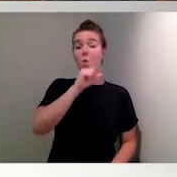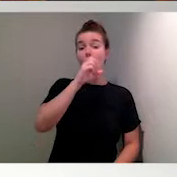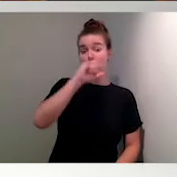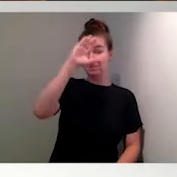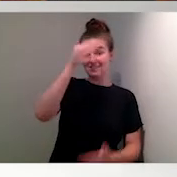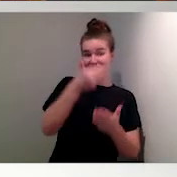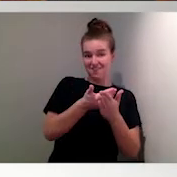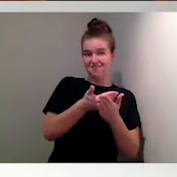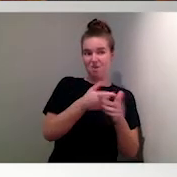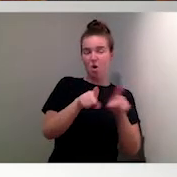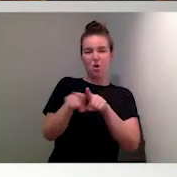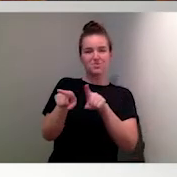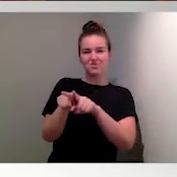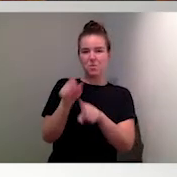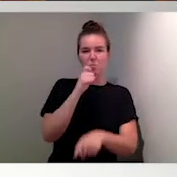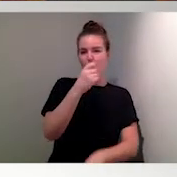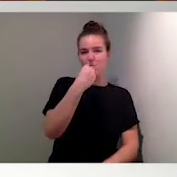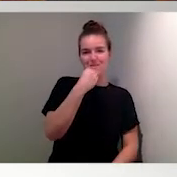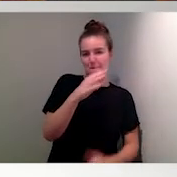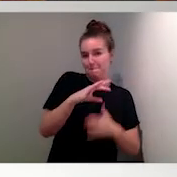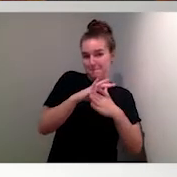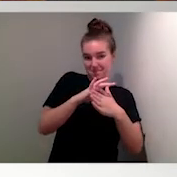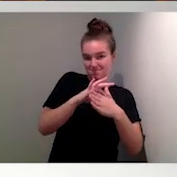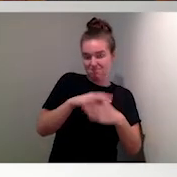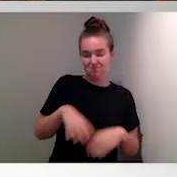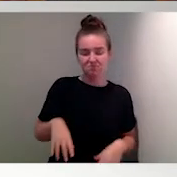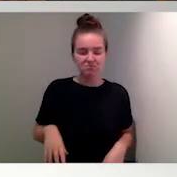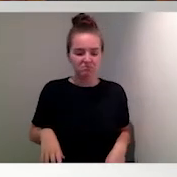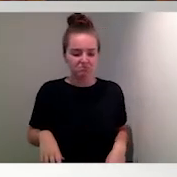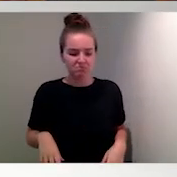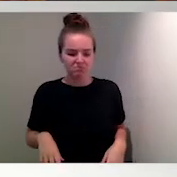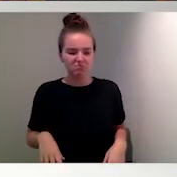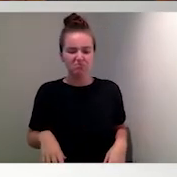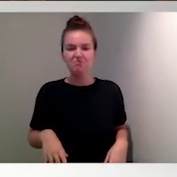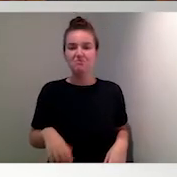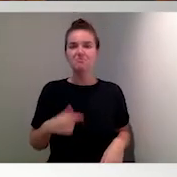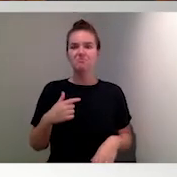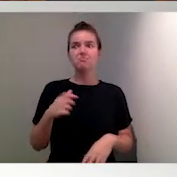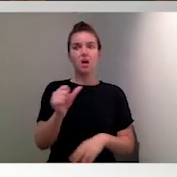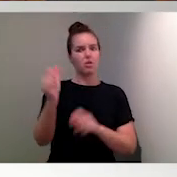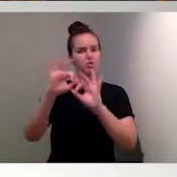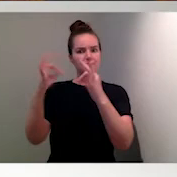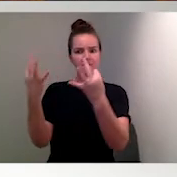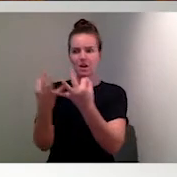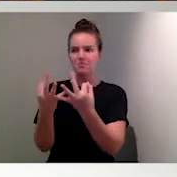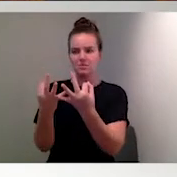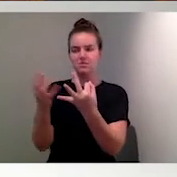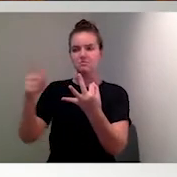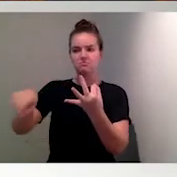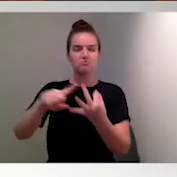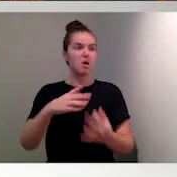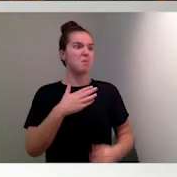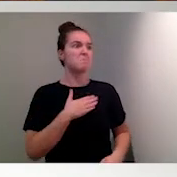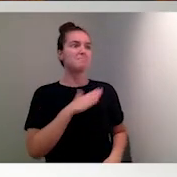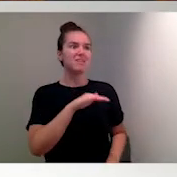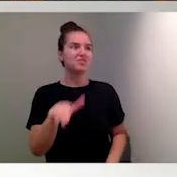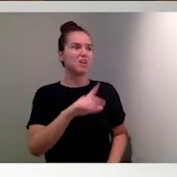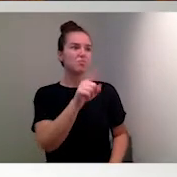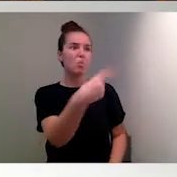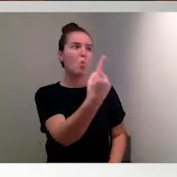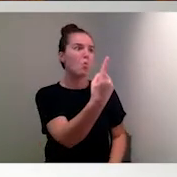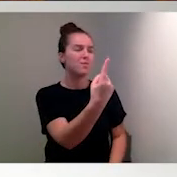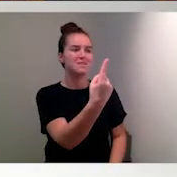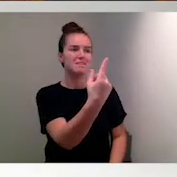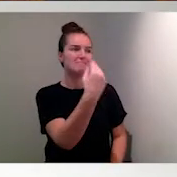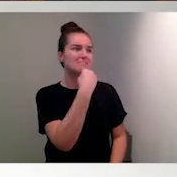certain things. And I talk to families where all their child will eat is this one specific food. Well, when we work with a property,